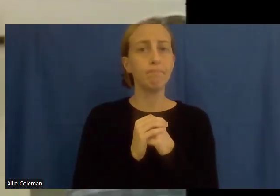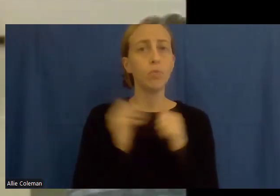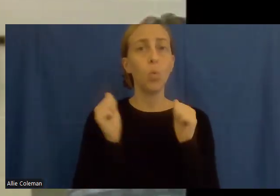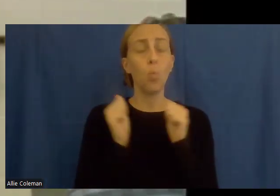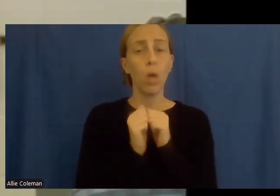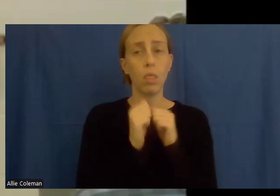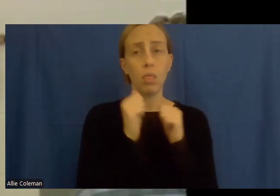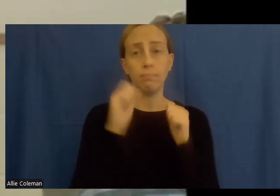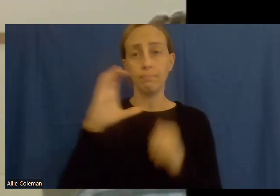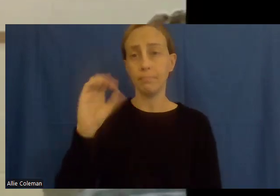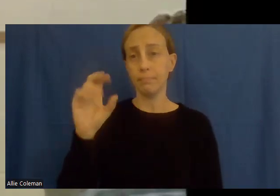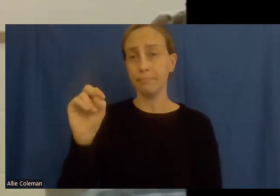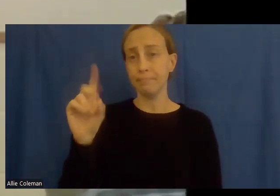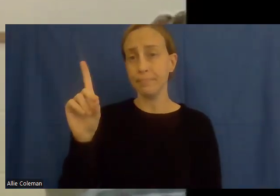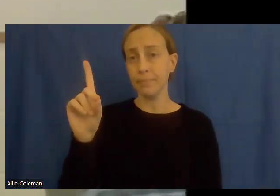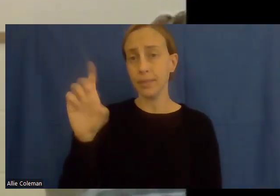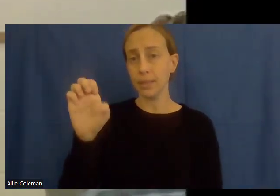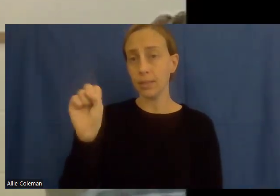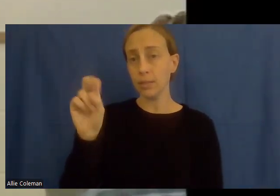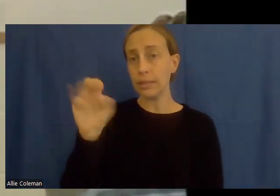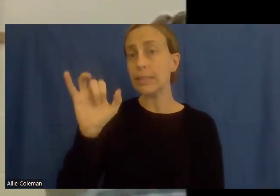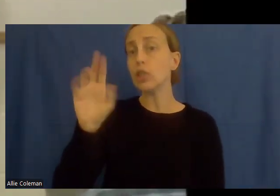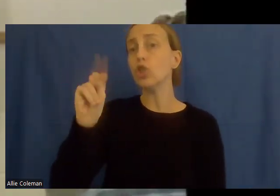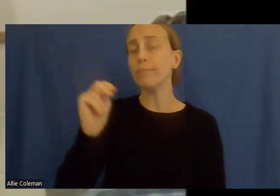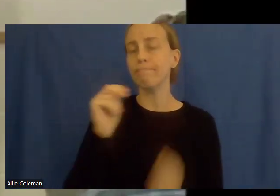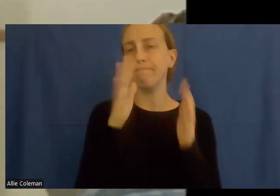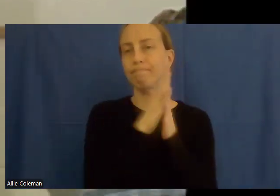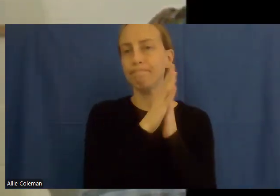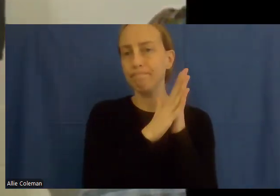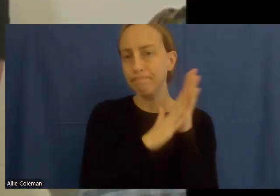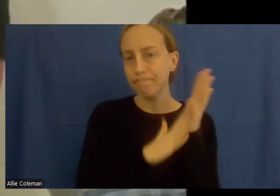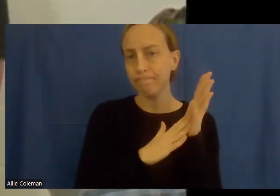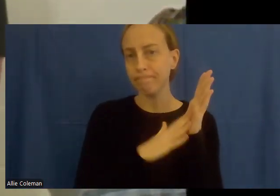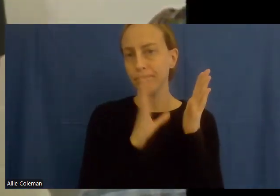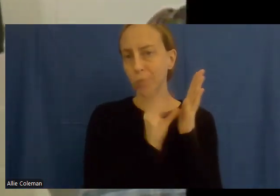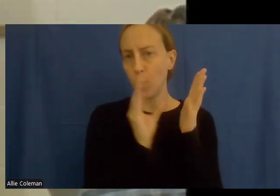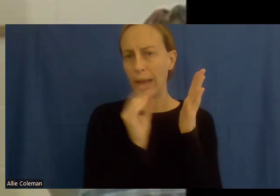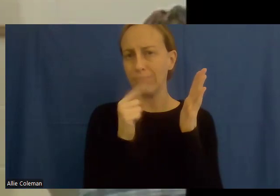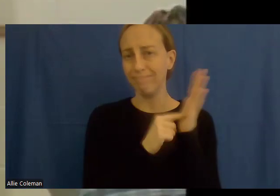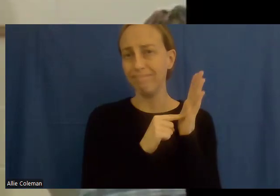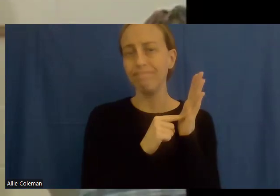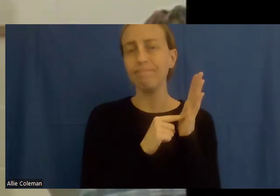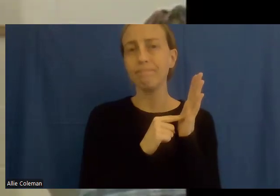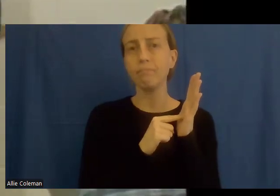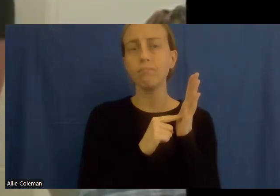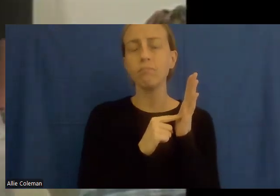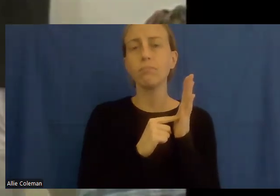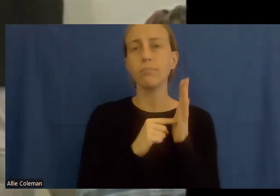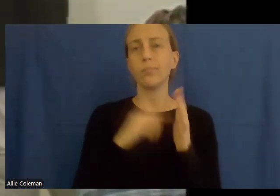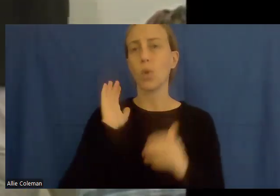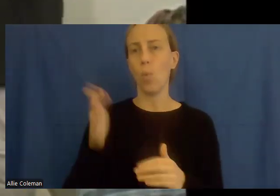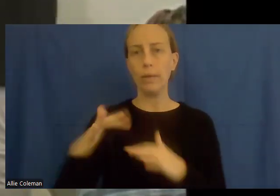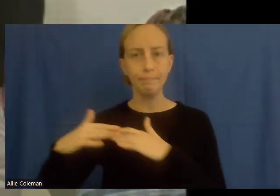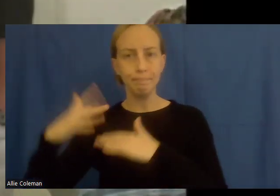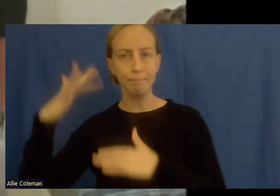just the opposite, where you take water that is in the gaseous form and convert that into water into liquid form.